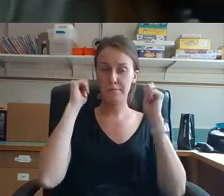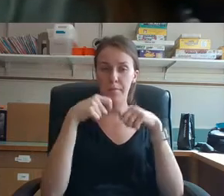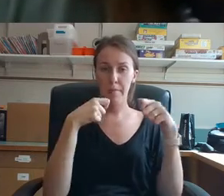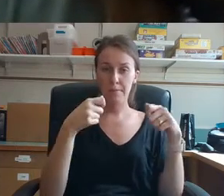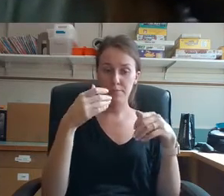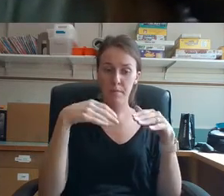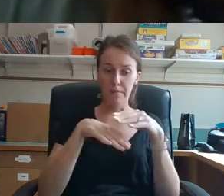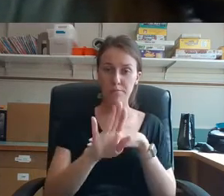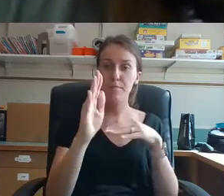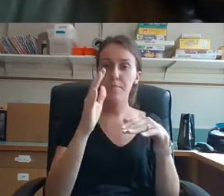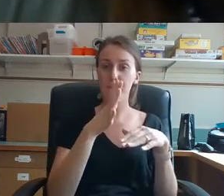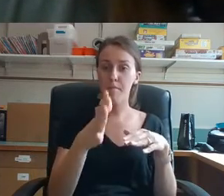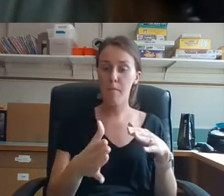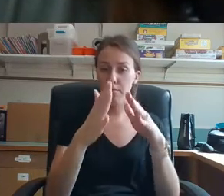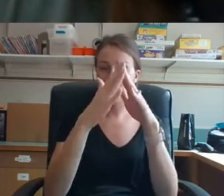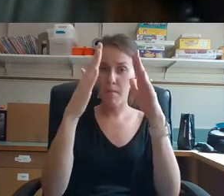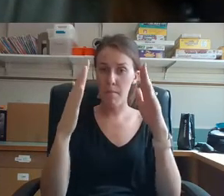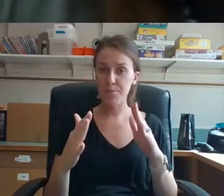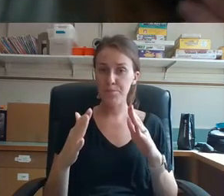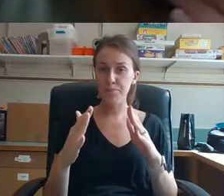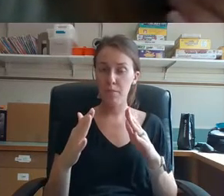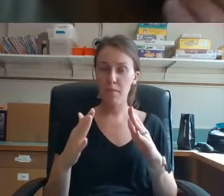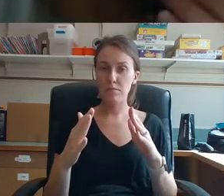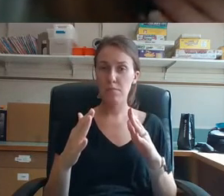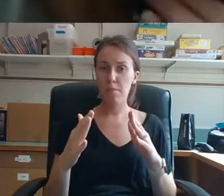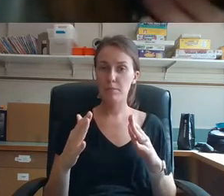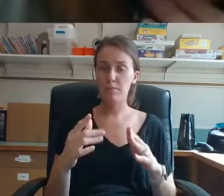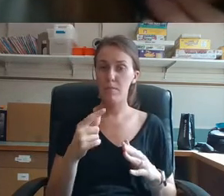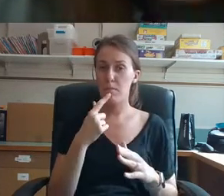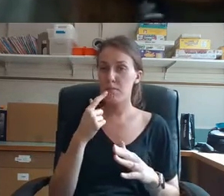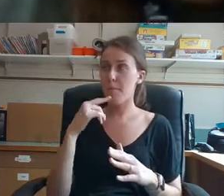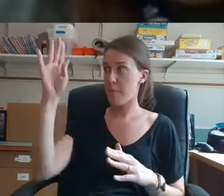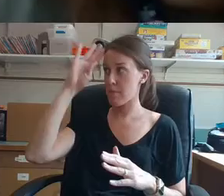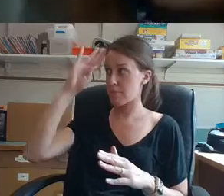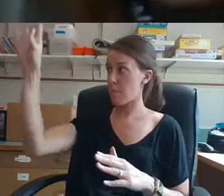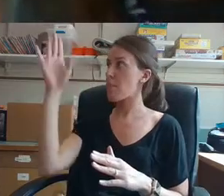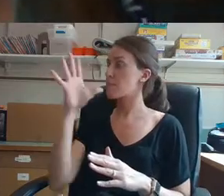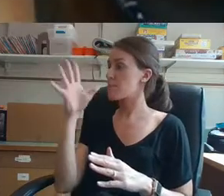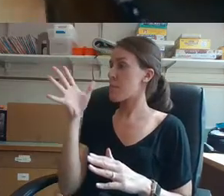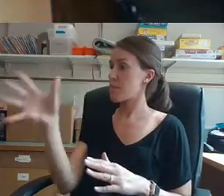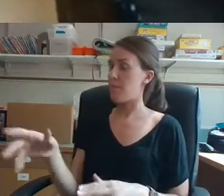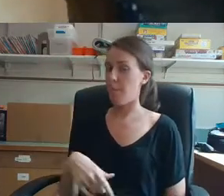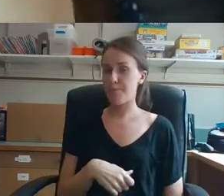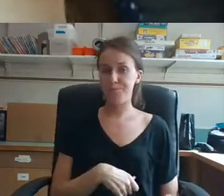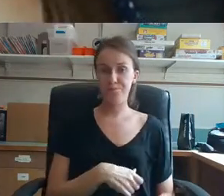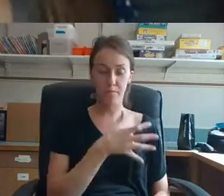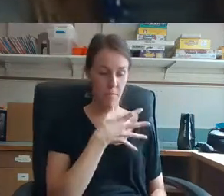a scratchy voice from the bedroom. But I'm afraid I have a nasty cold.